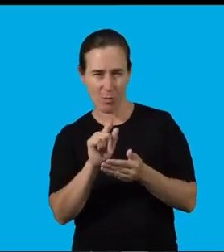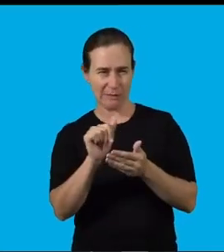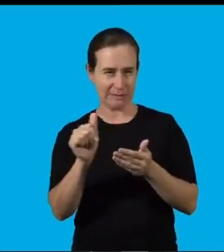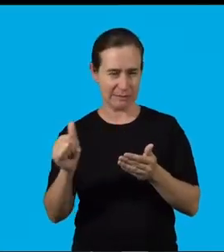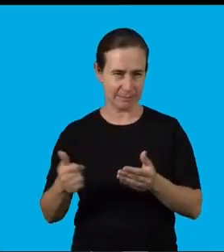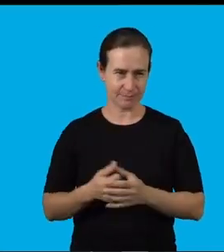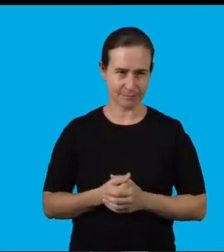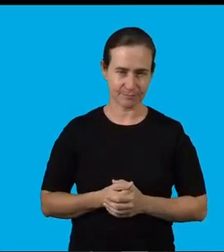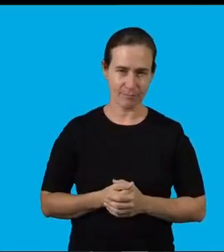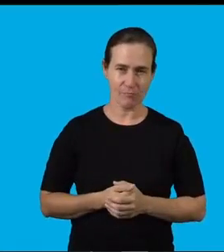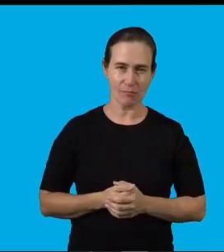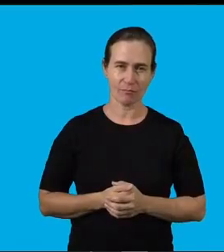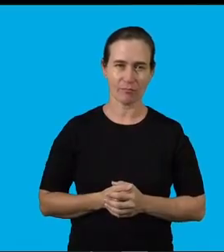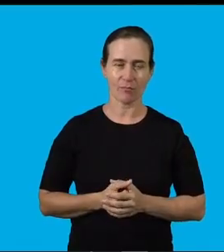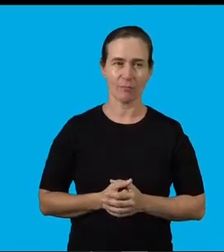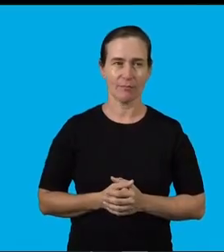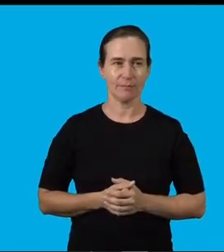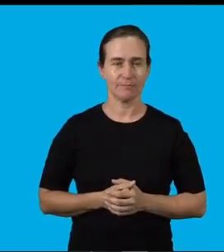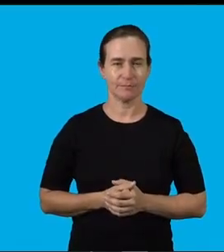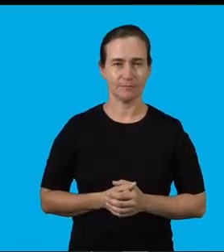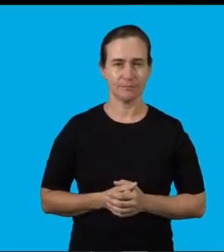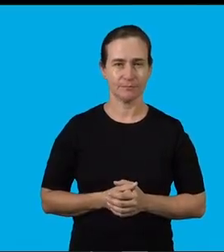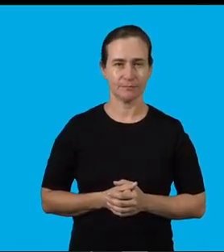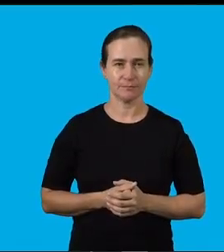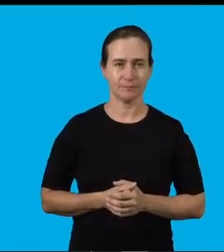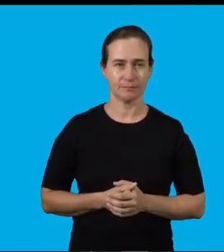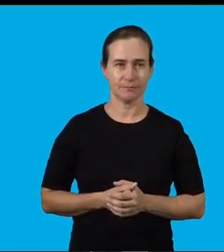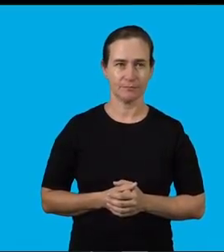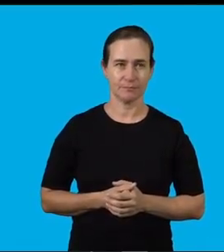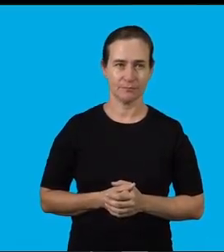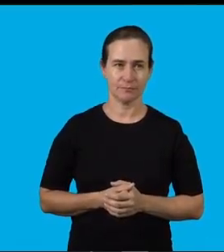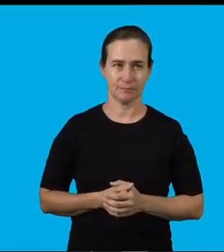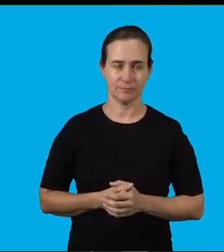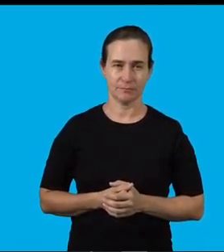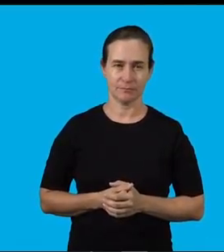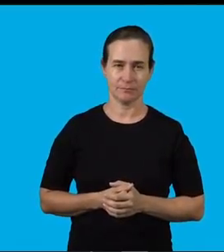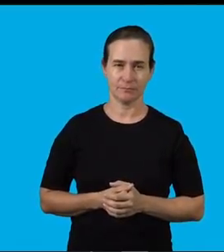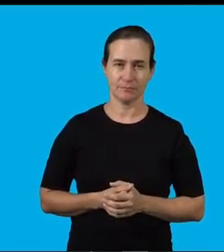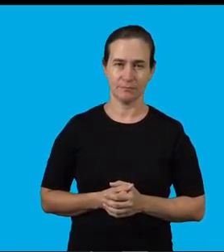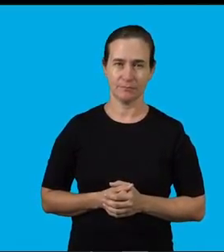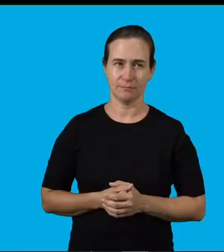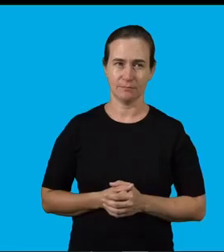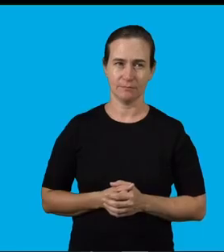minus 23 times 4 plus 160